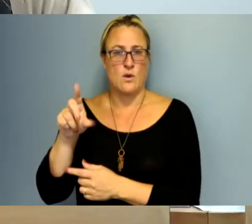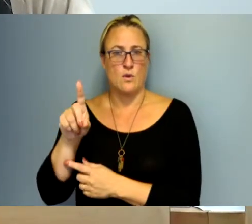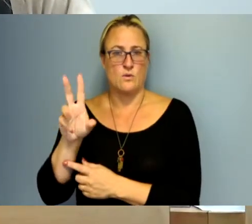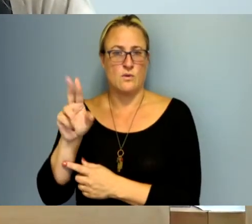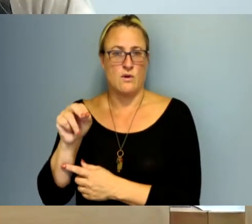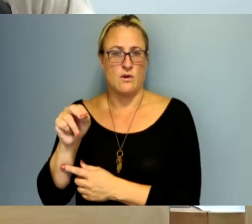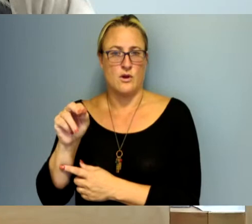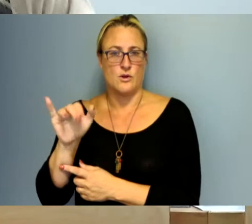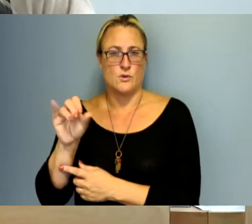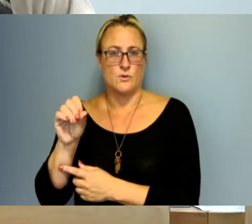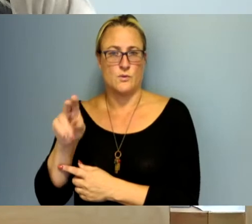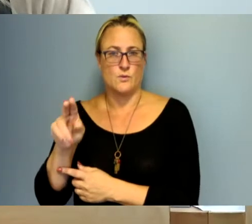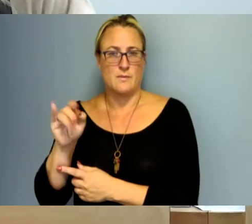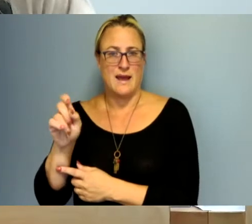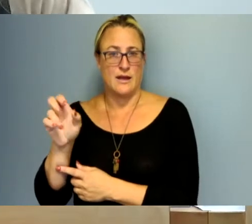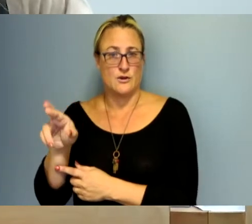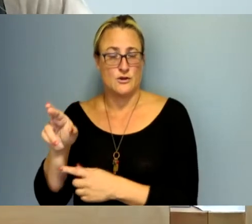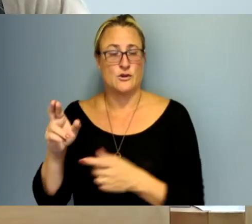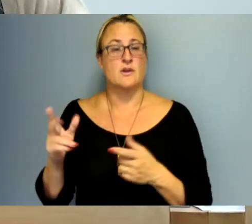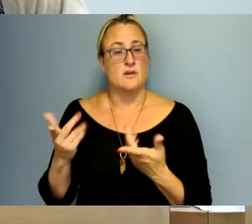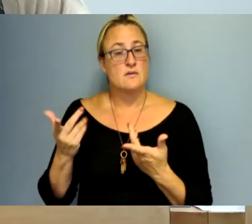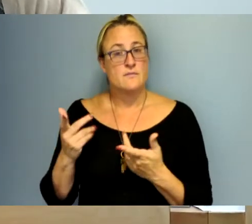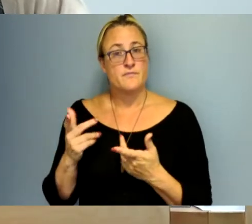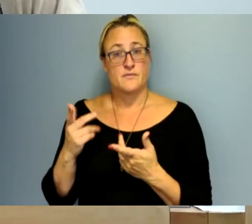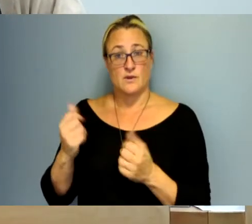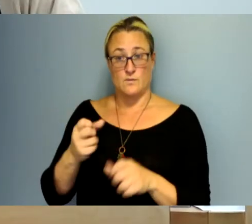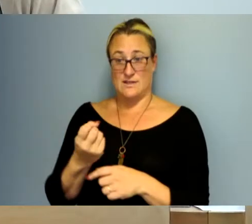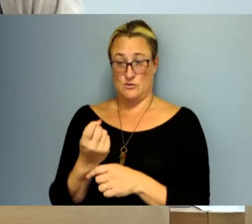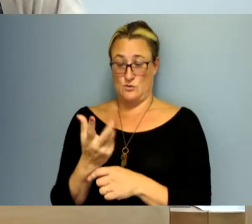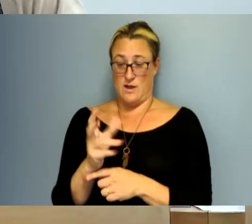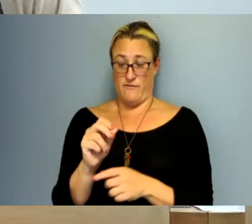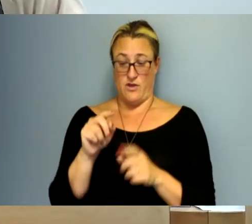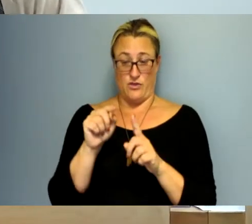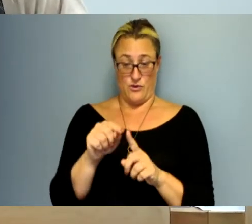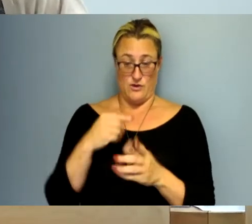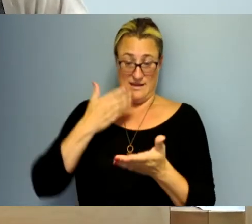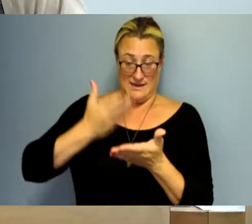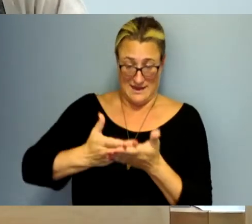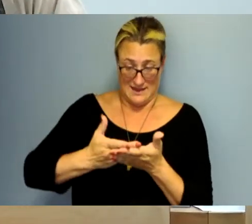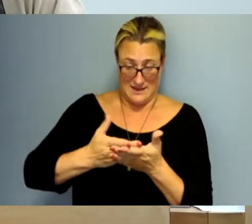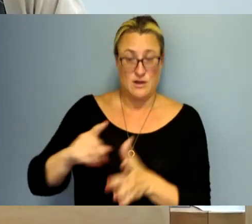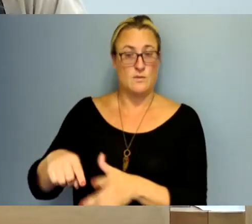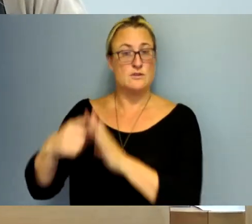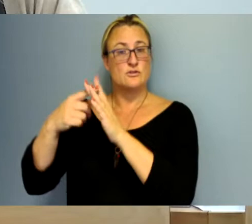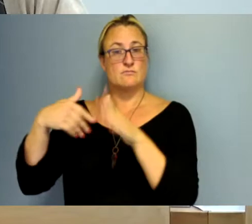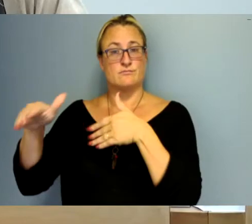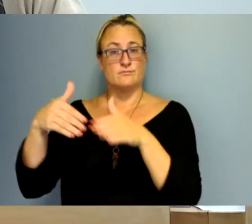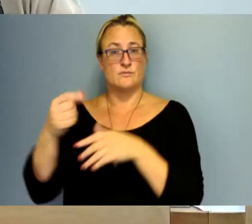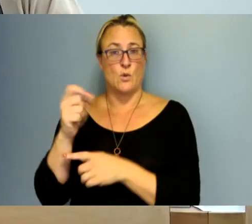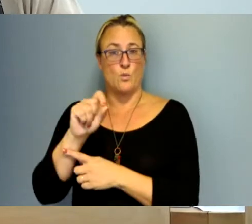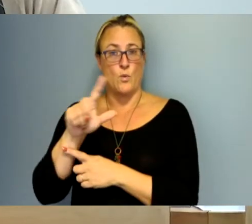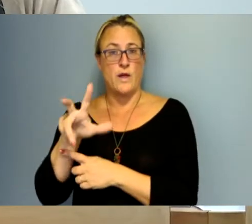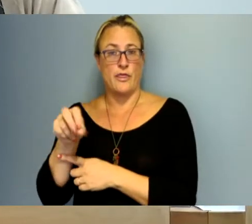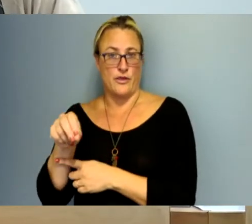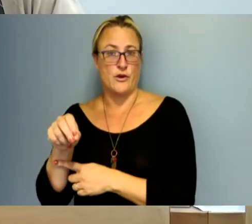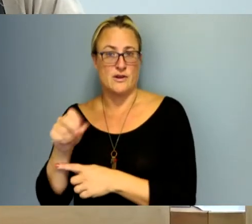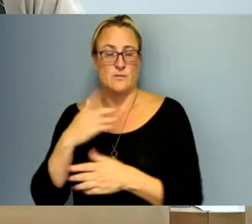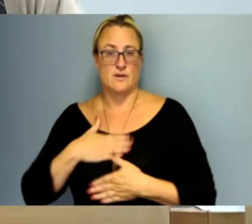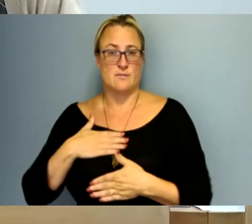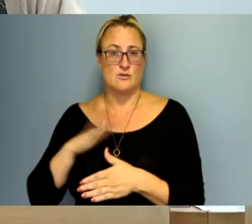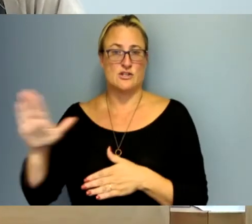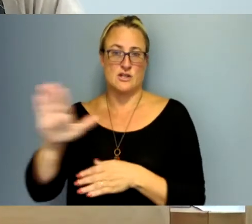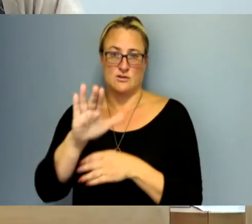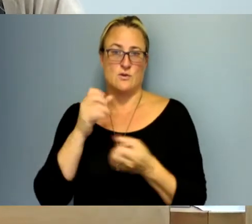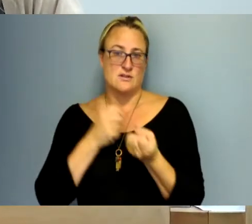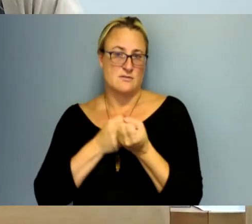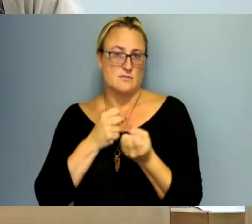from 12:30 on Saturday at the campus, and we begin at 1:30. And appreciate to have that support out there. It's really important, and we are